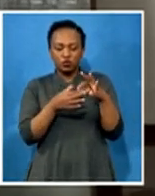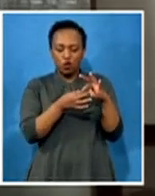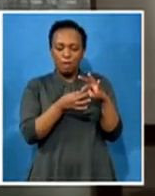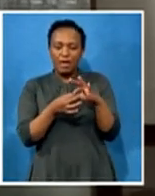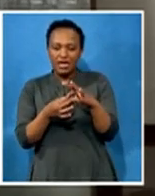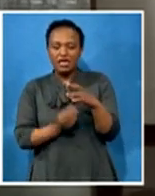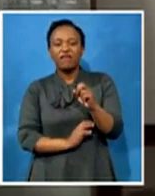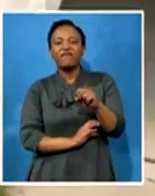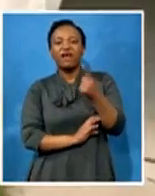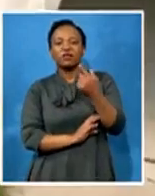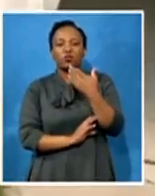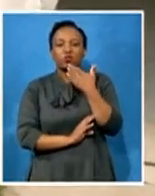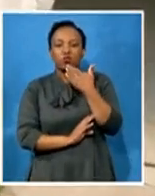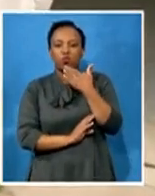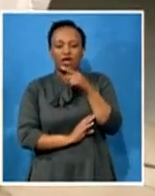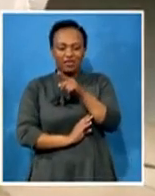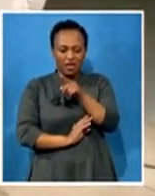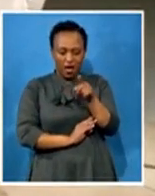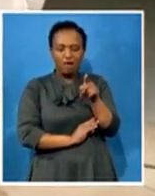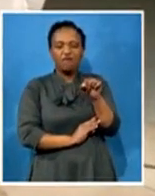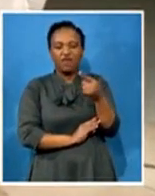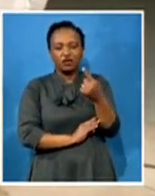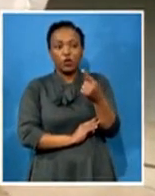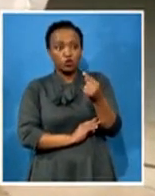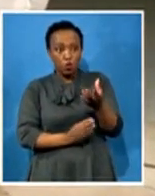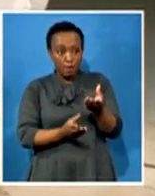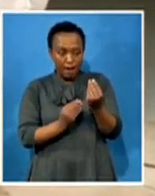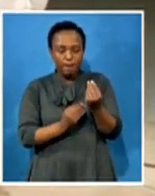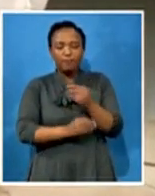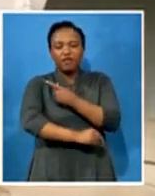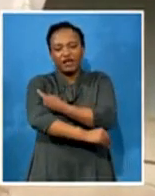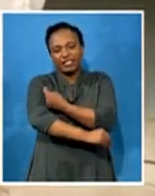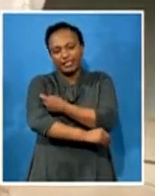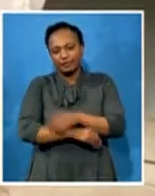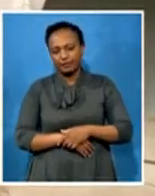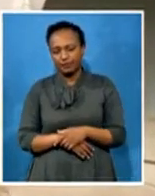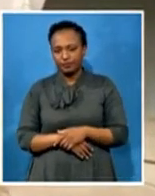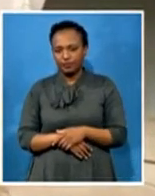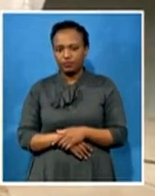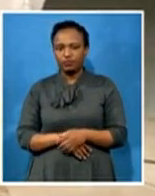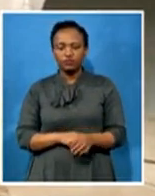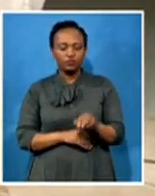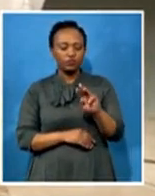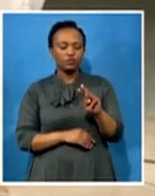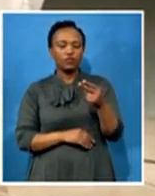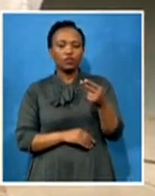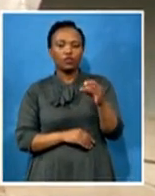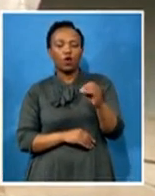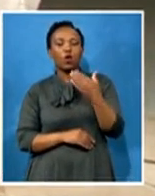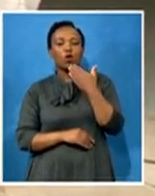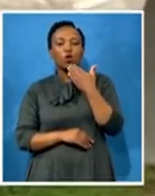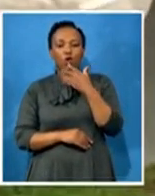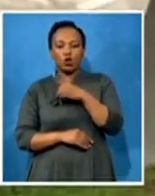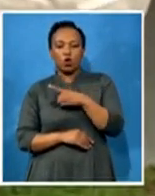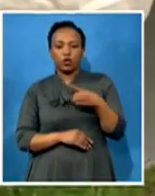as soon as we have a vaccine. The WHO's top emergency expert, Dr. Mike Ryan, said last week that